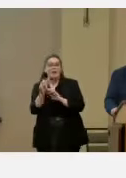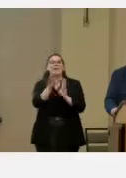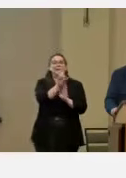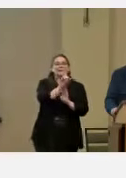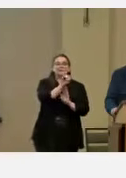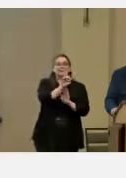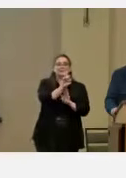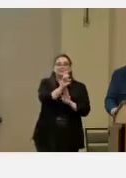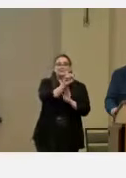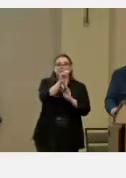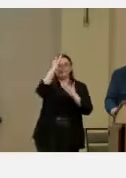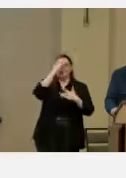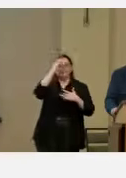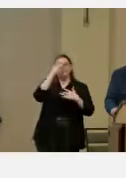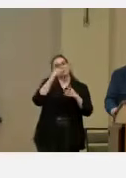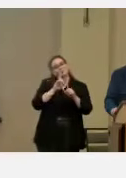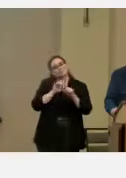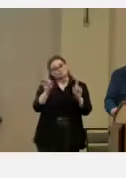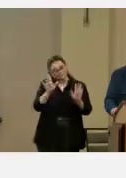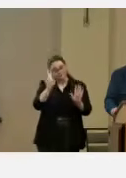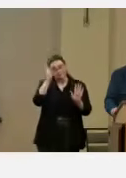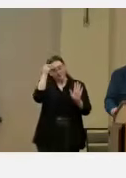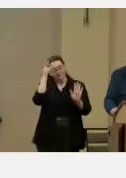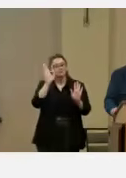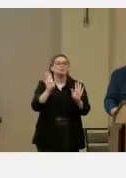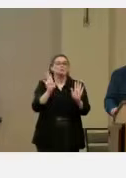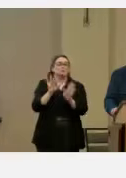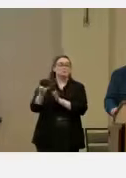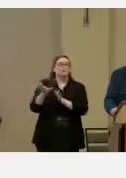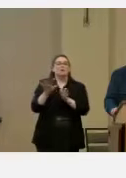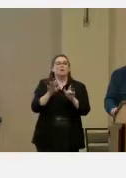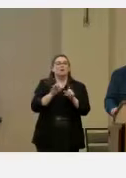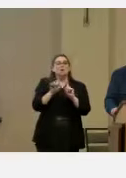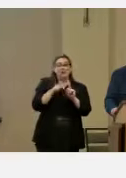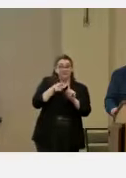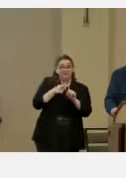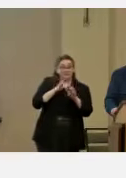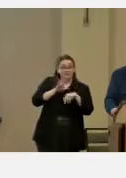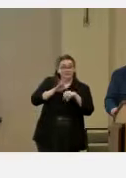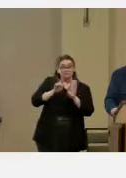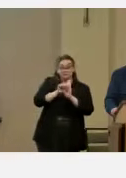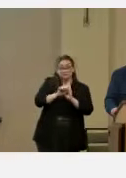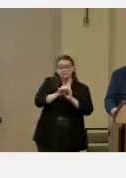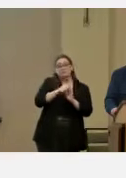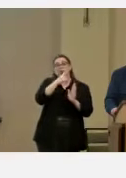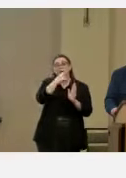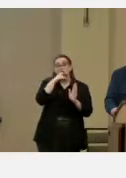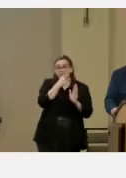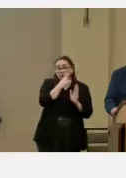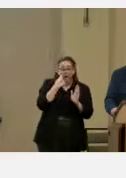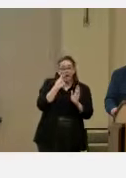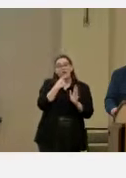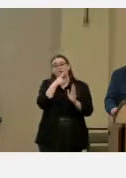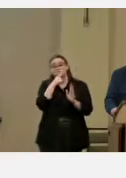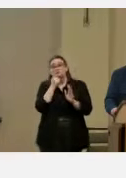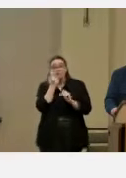other than to say that dry eyes, dry mouth with arthritis is seen in 30% of lupus patients